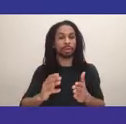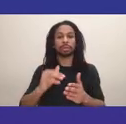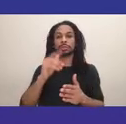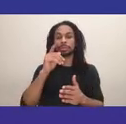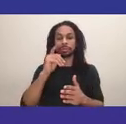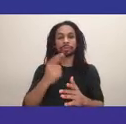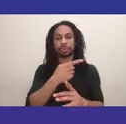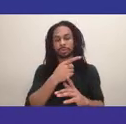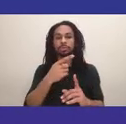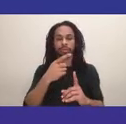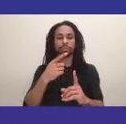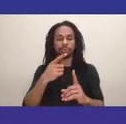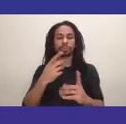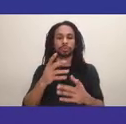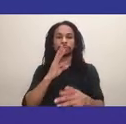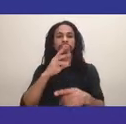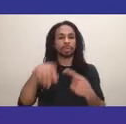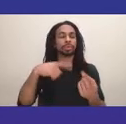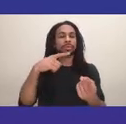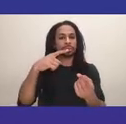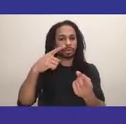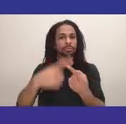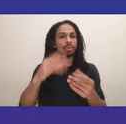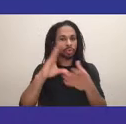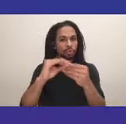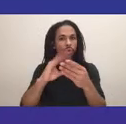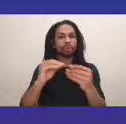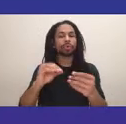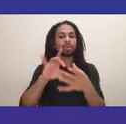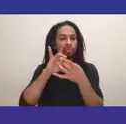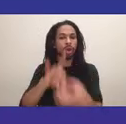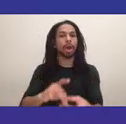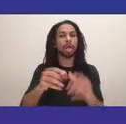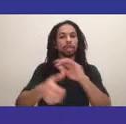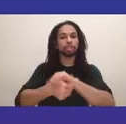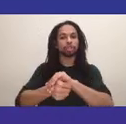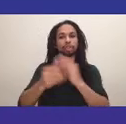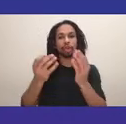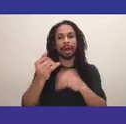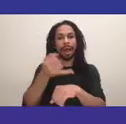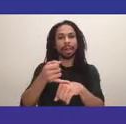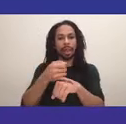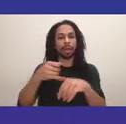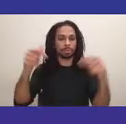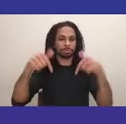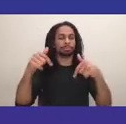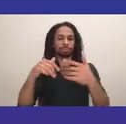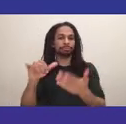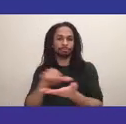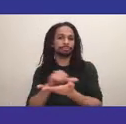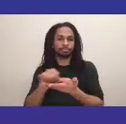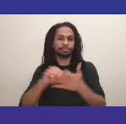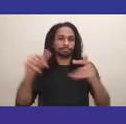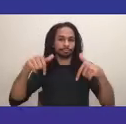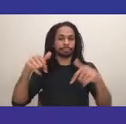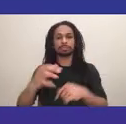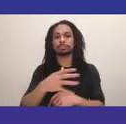Island. And you can see his work here, his photography. And he